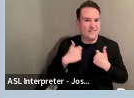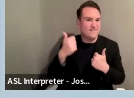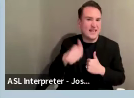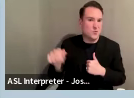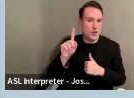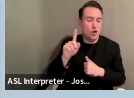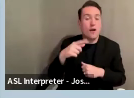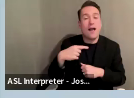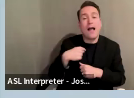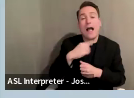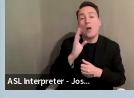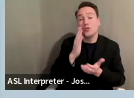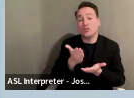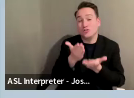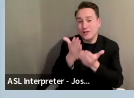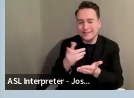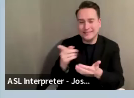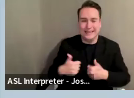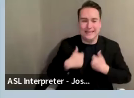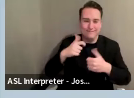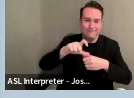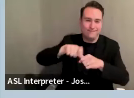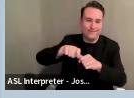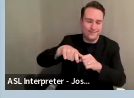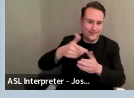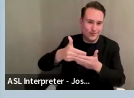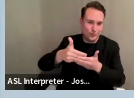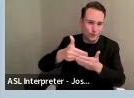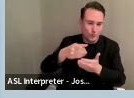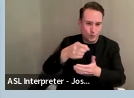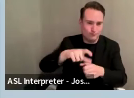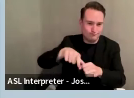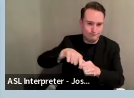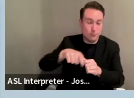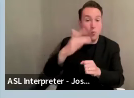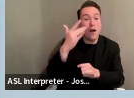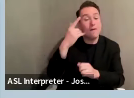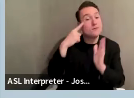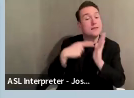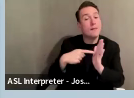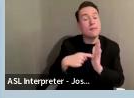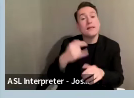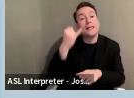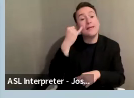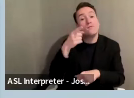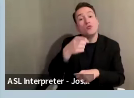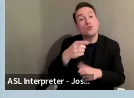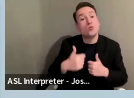would say proximity, though, is important for the advanced healthcare directive, because if you think about it, if you're in a hospital